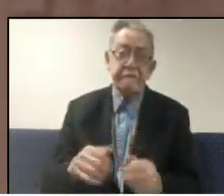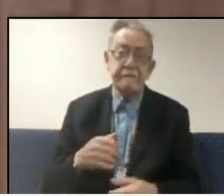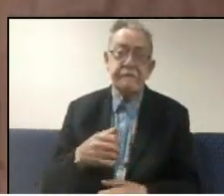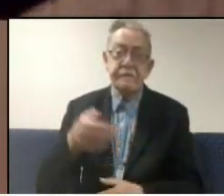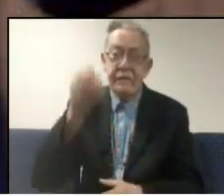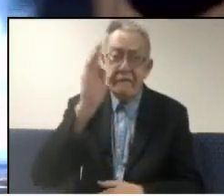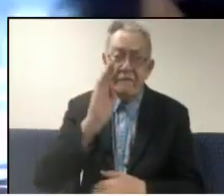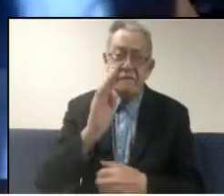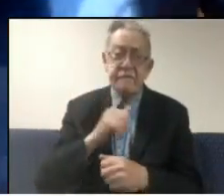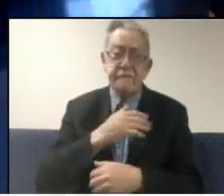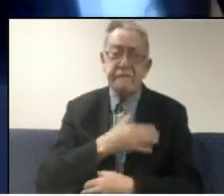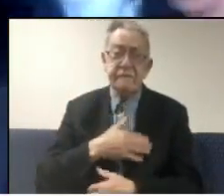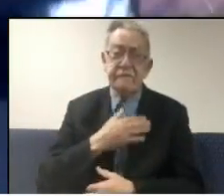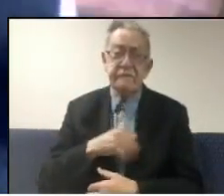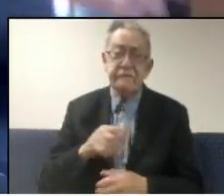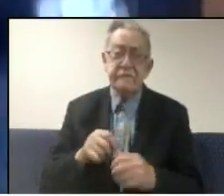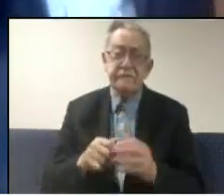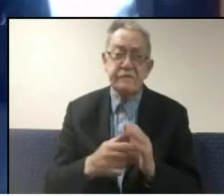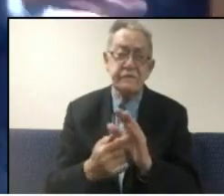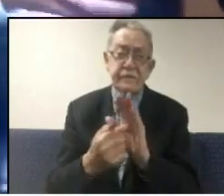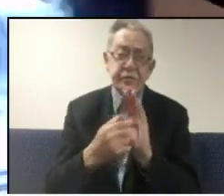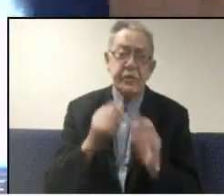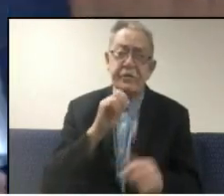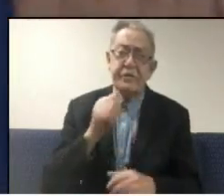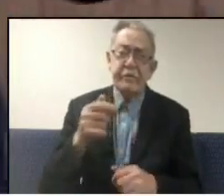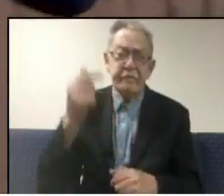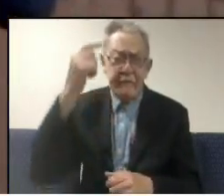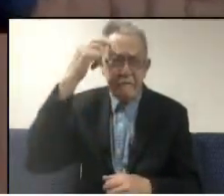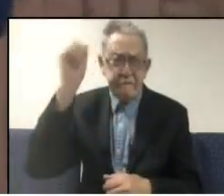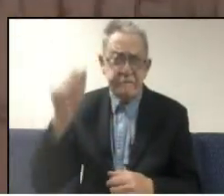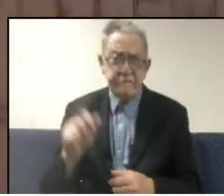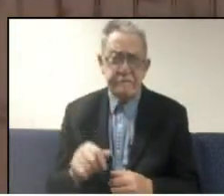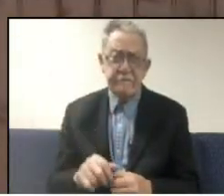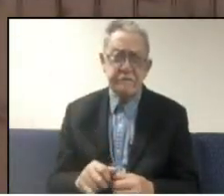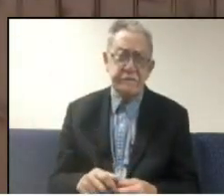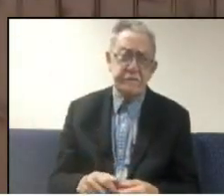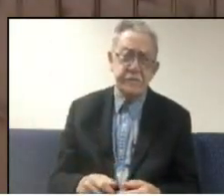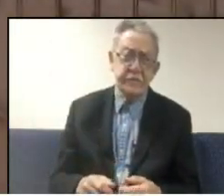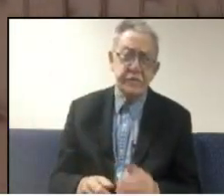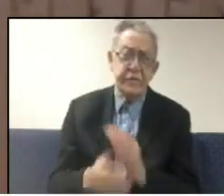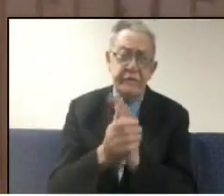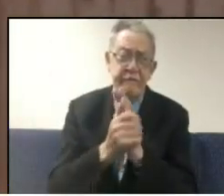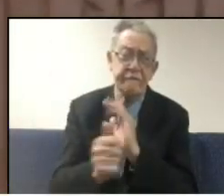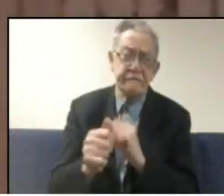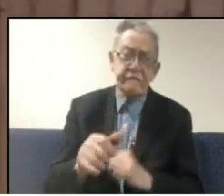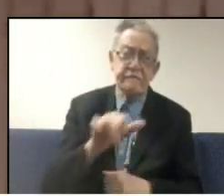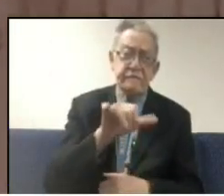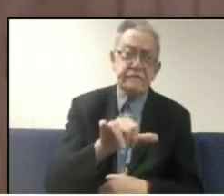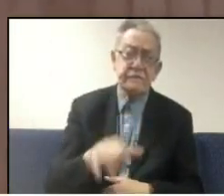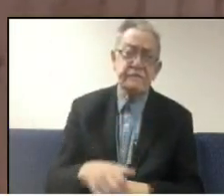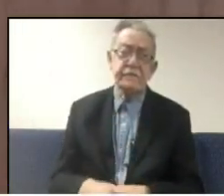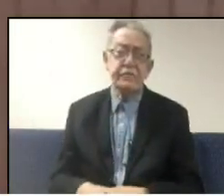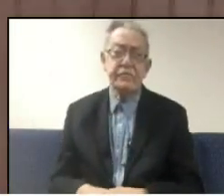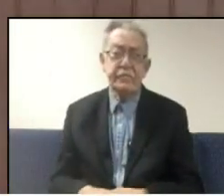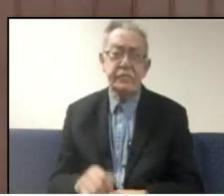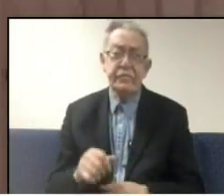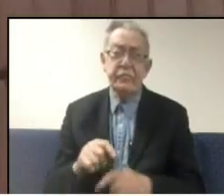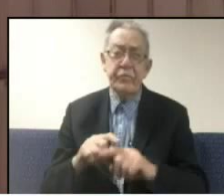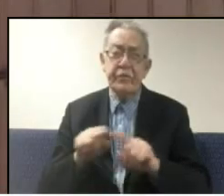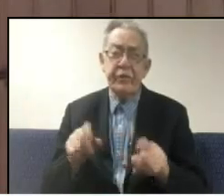to you, not because you have grown up in it and now you have qualified for it, but because He's pleased to do